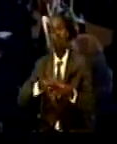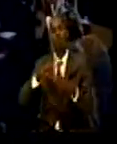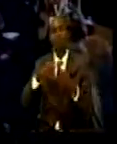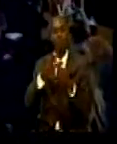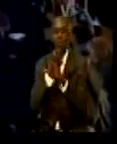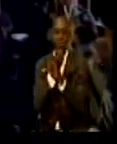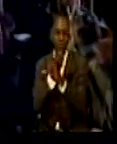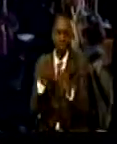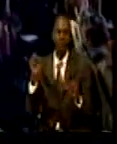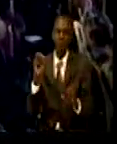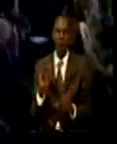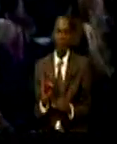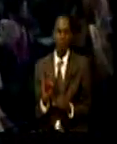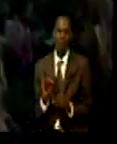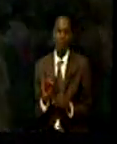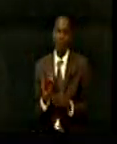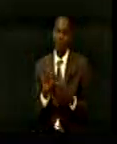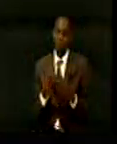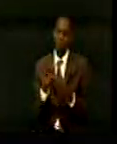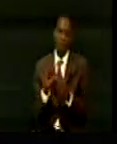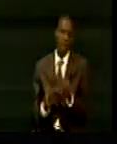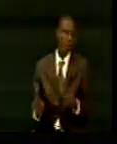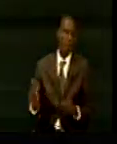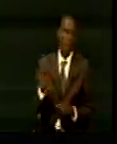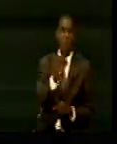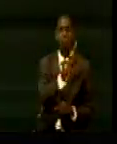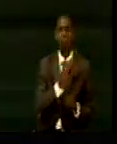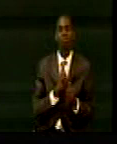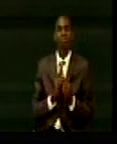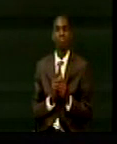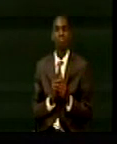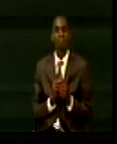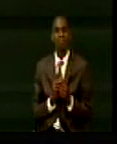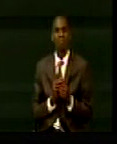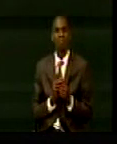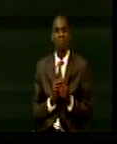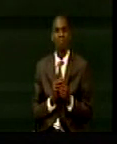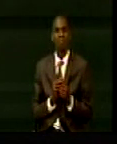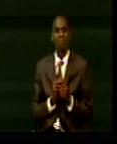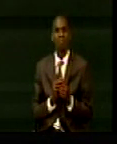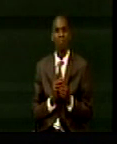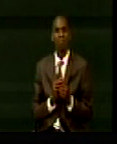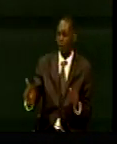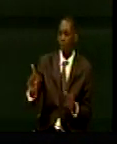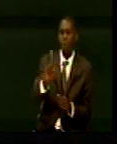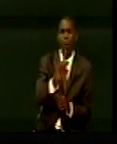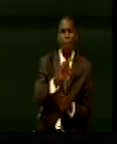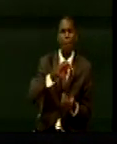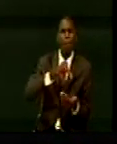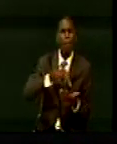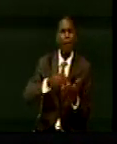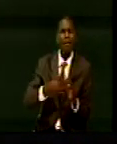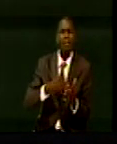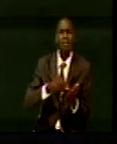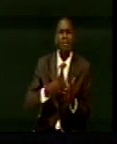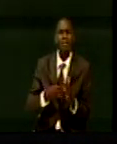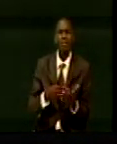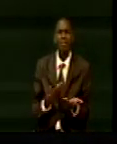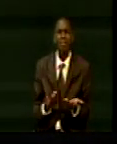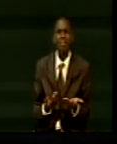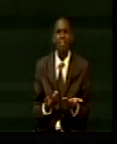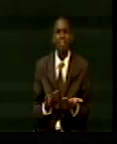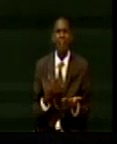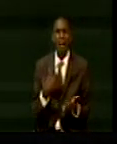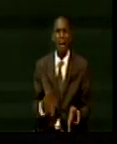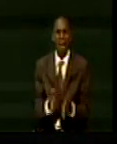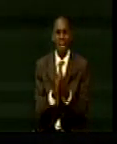to everyone, to everyone. What does everyone, what does that mean? I said, what